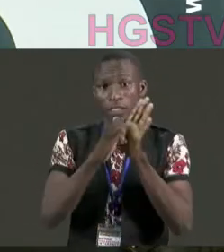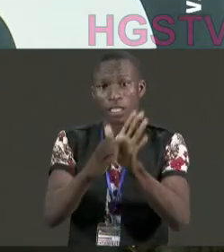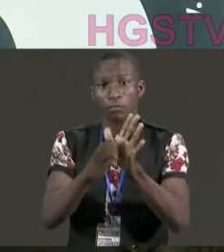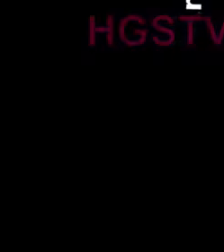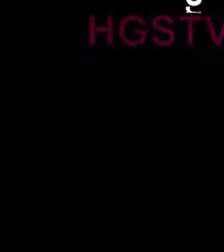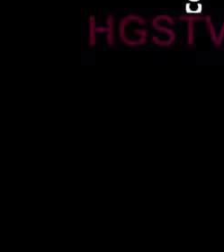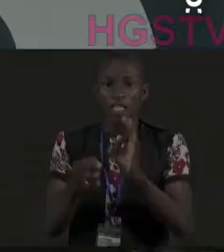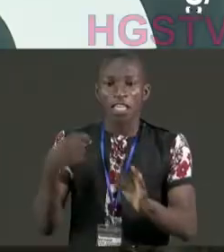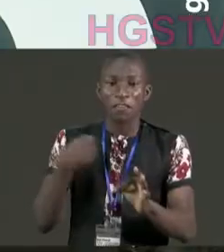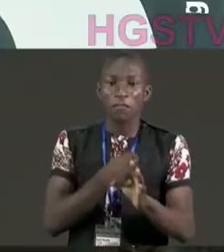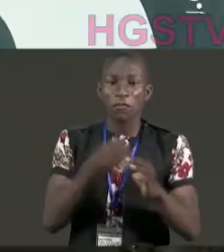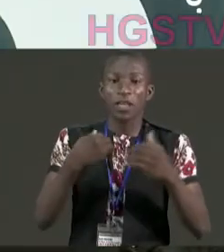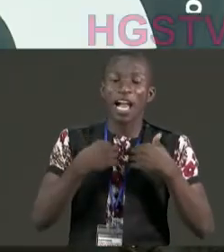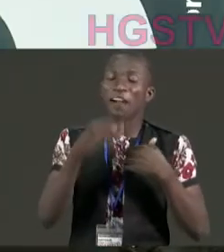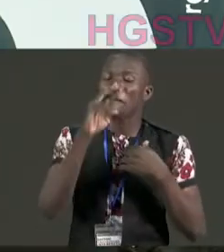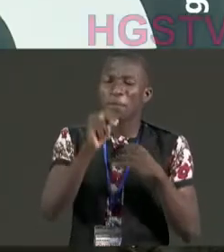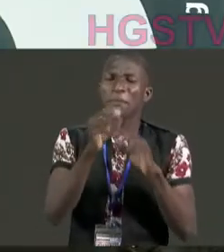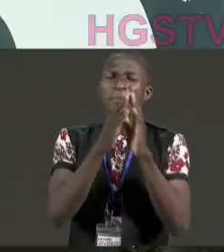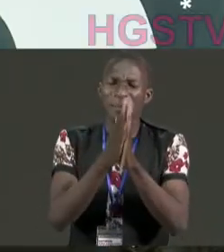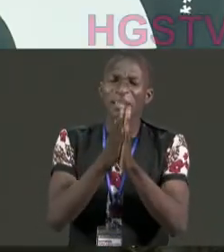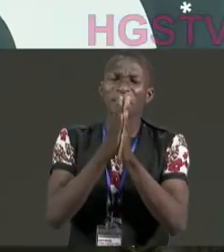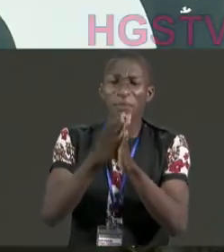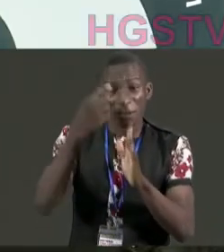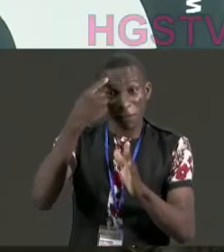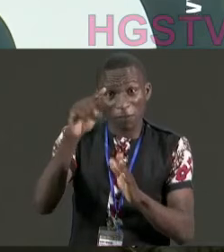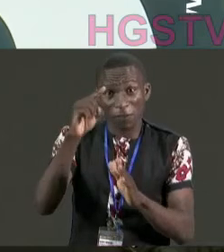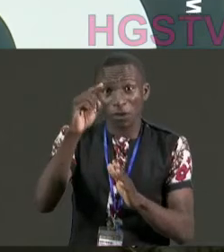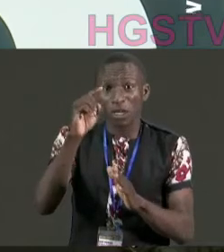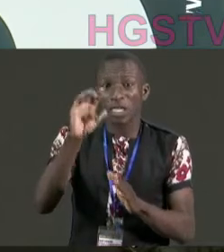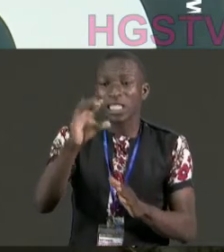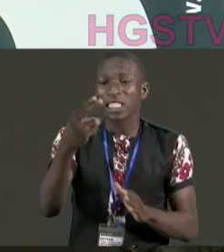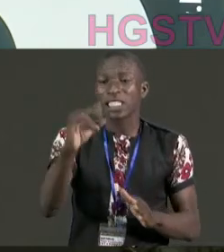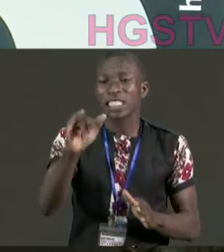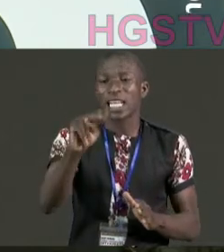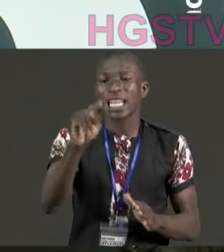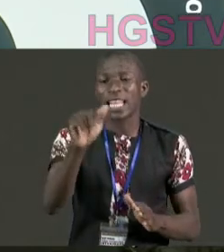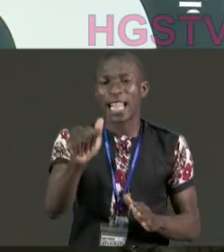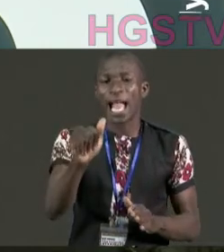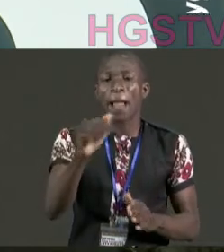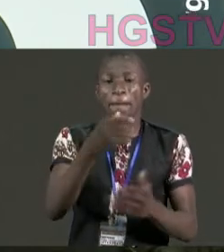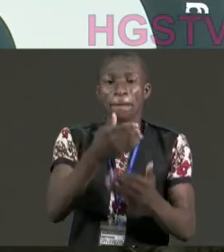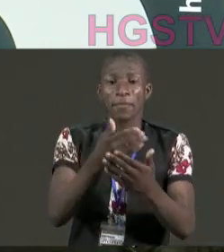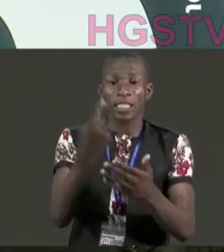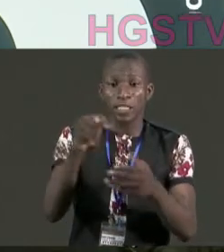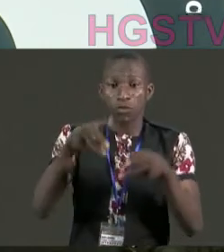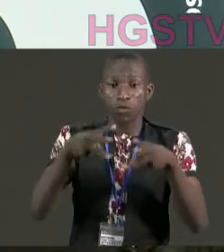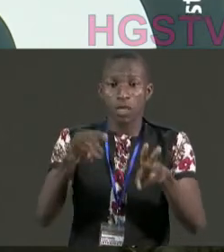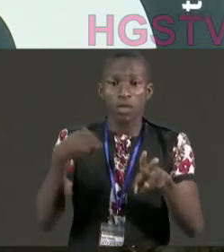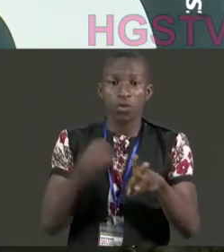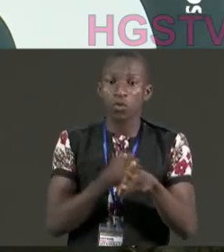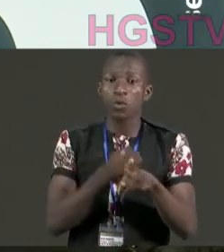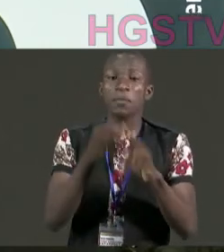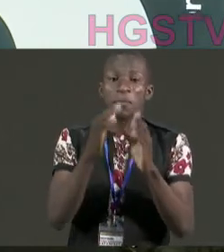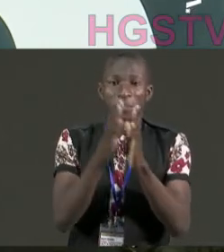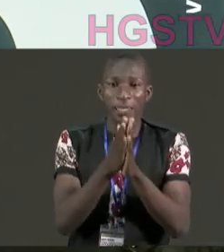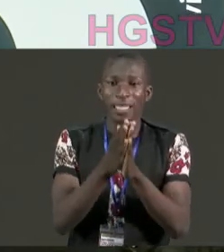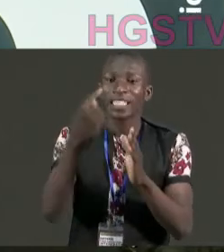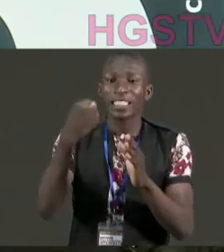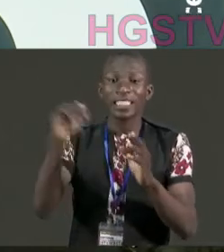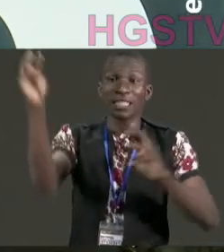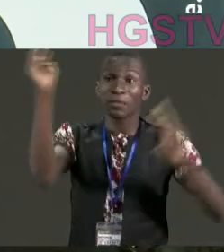if we have been praying for China the way we should be praying, the crisis that started in